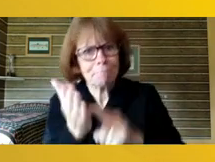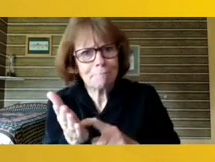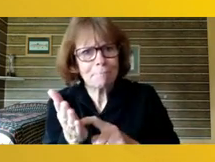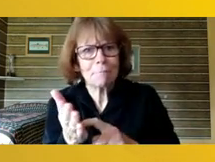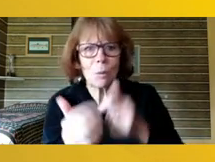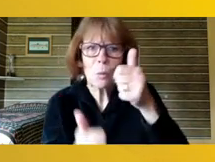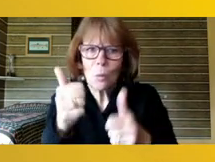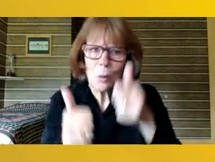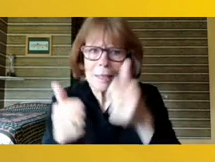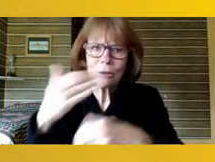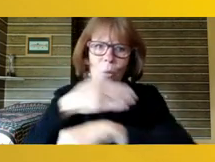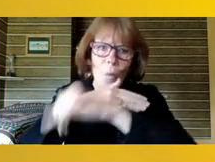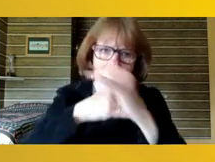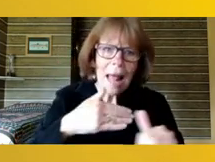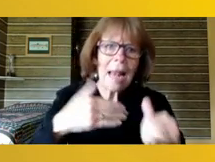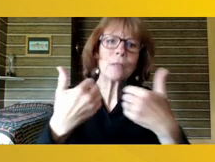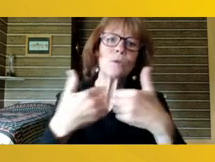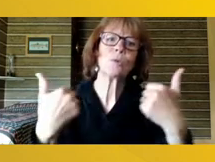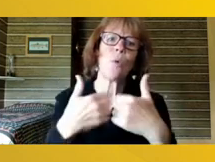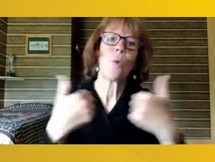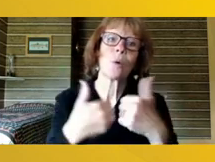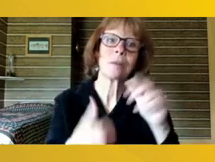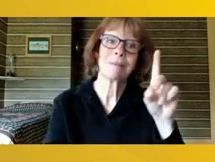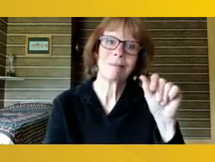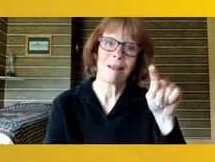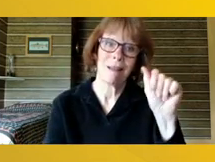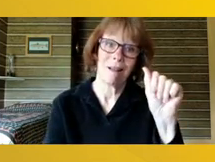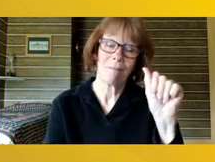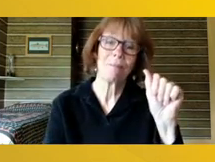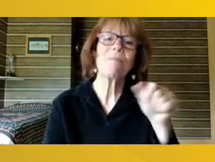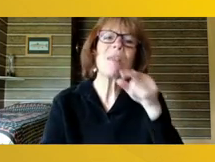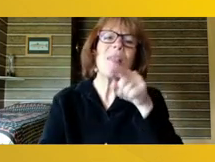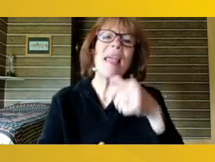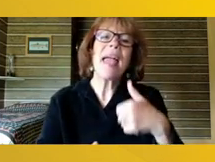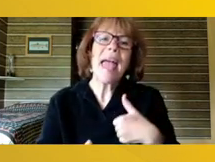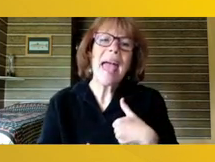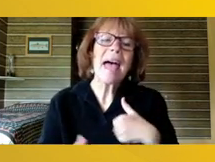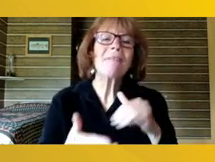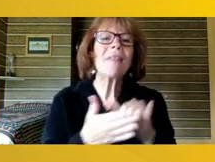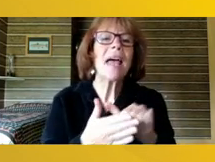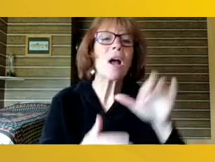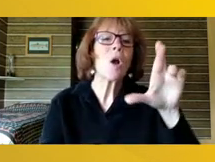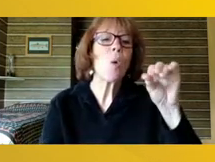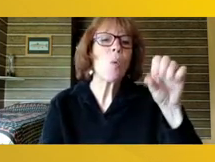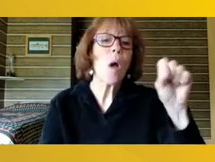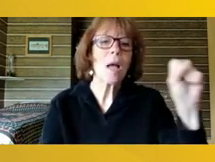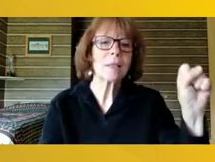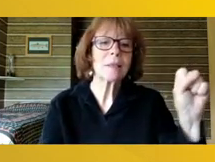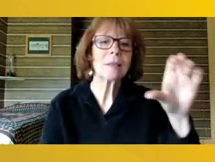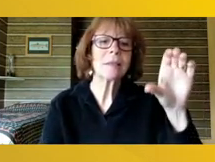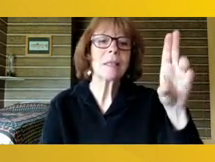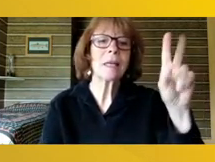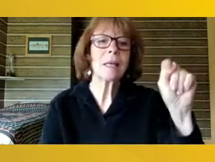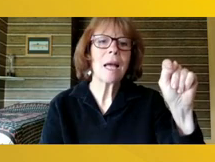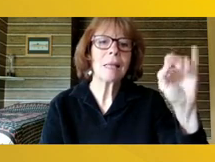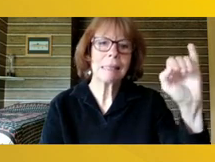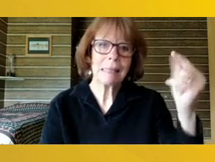an example of how students use that patterns cross-cutting concept in the unit.